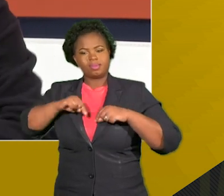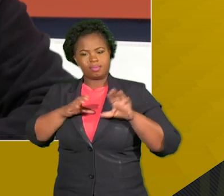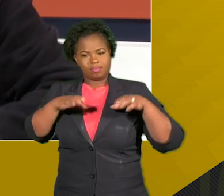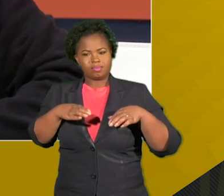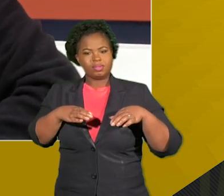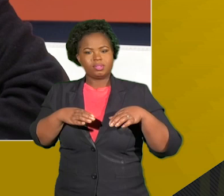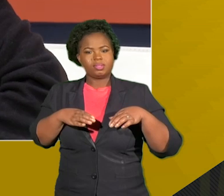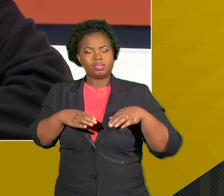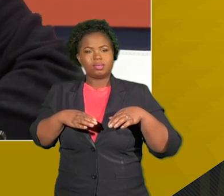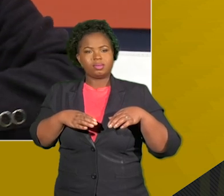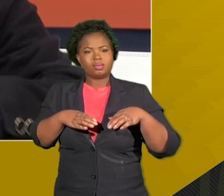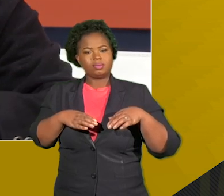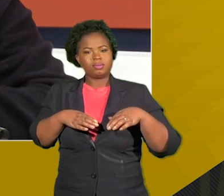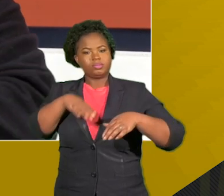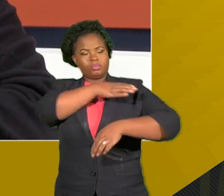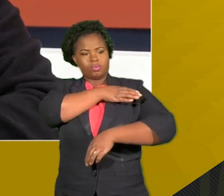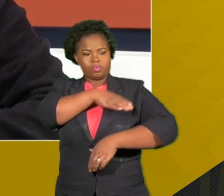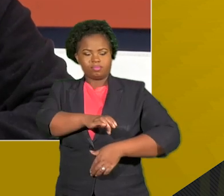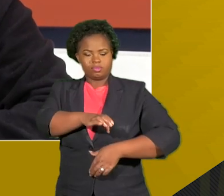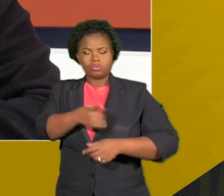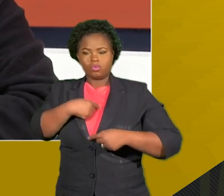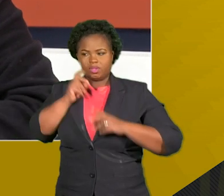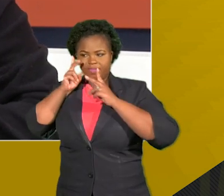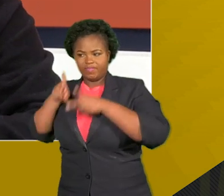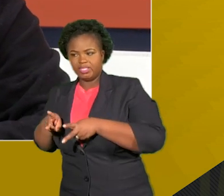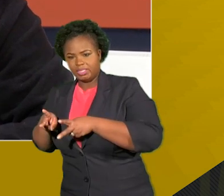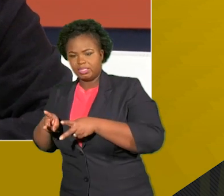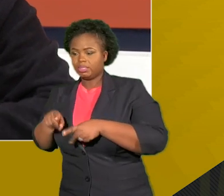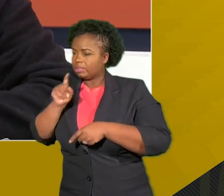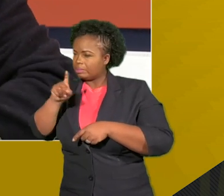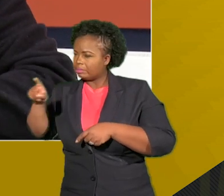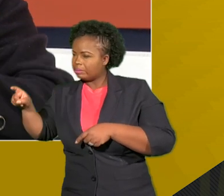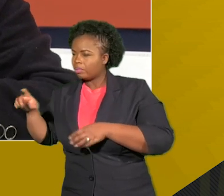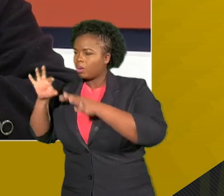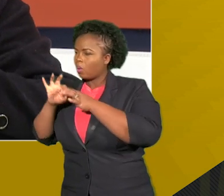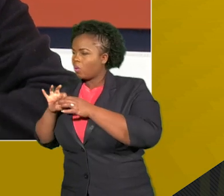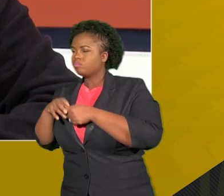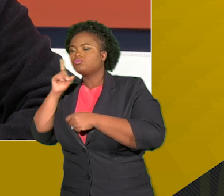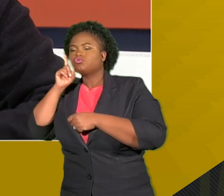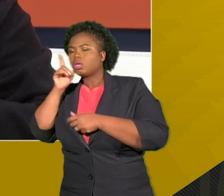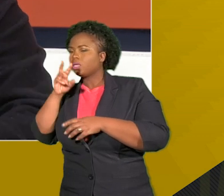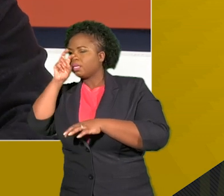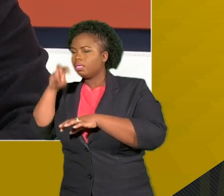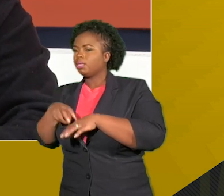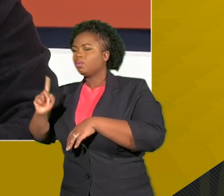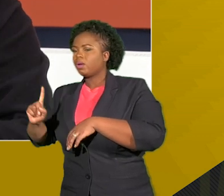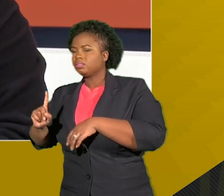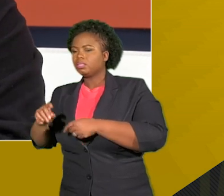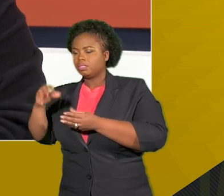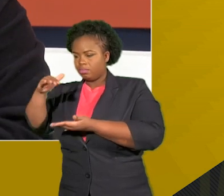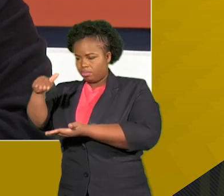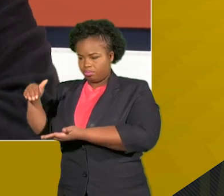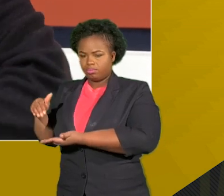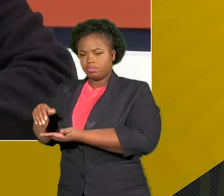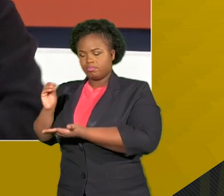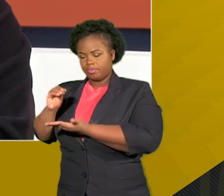give us a mandate as leadership. We'll go to different homes and check their needs. So after that, after those needs, we come present to you and we